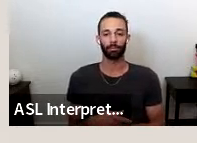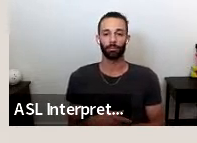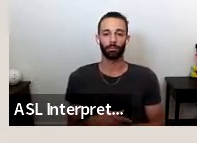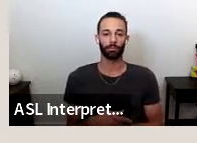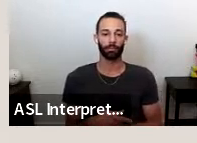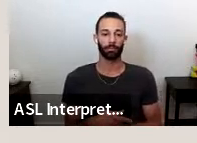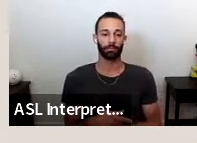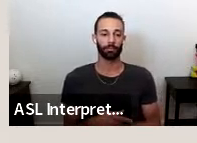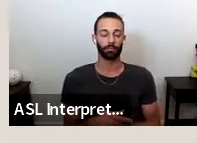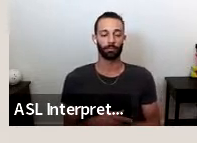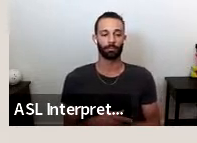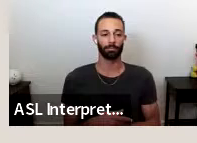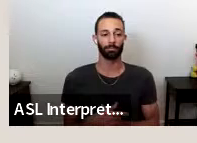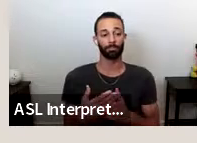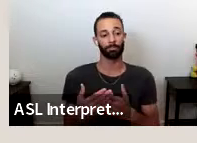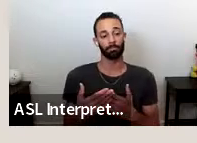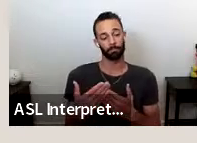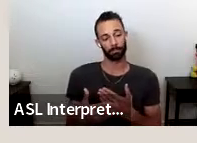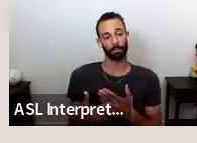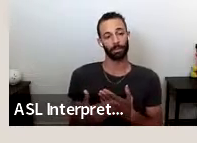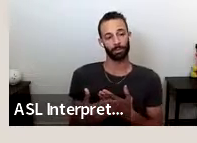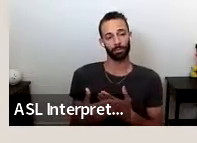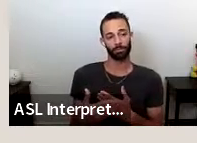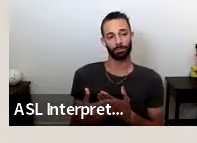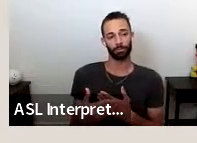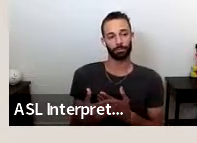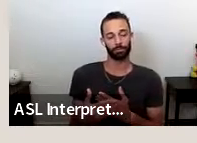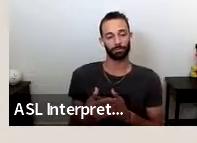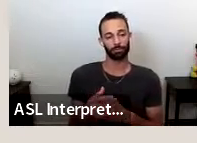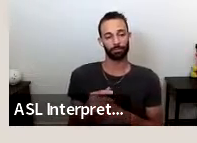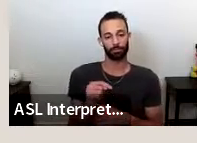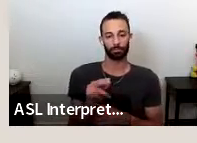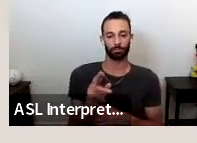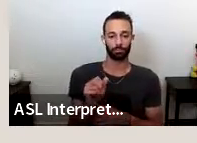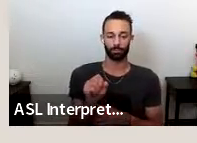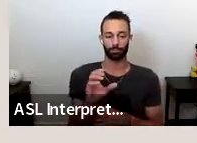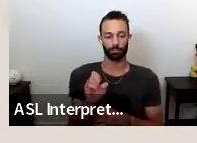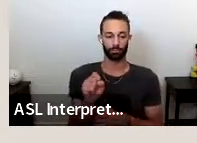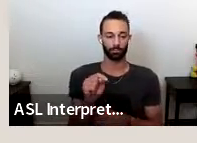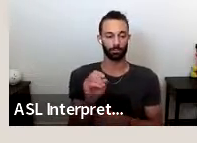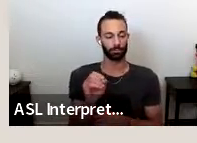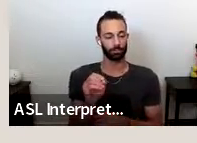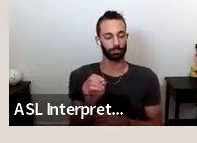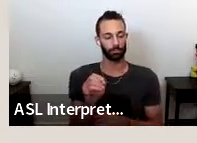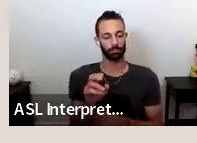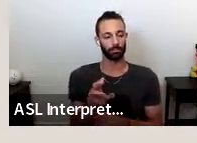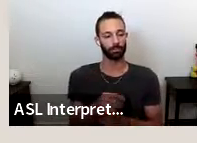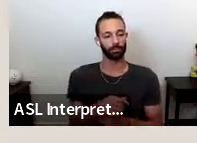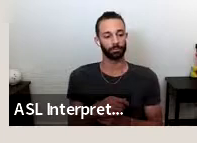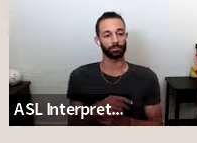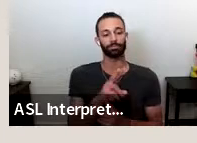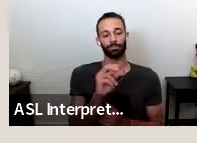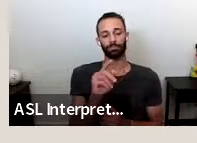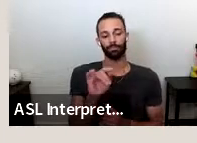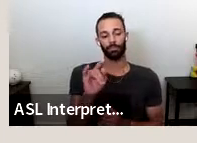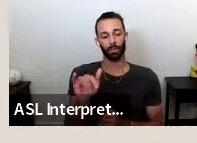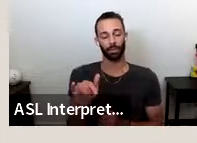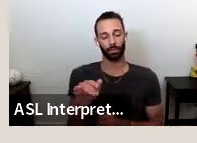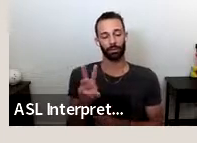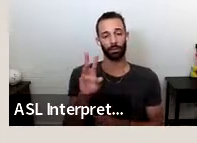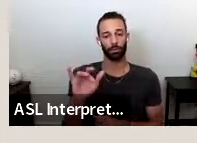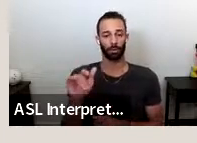Next transgender we're going to honor Vanity Williams, who became a transgender